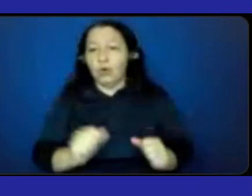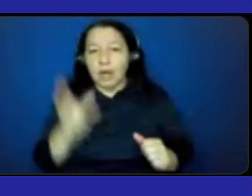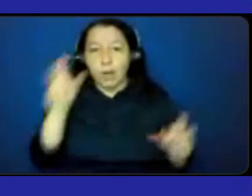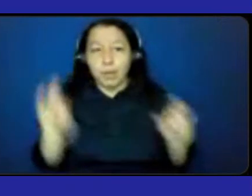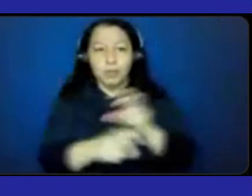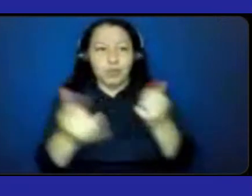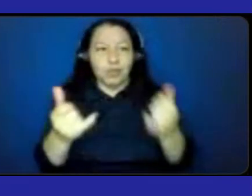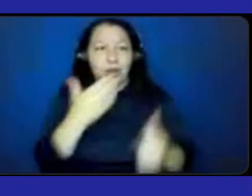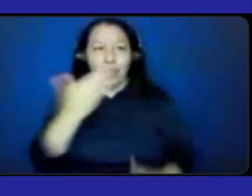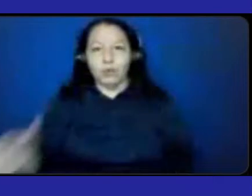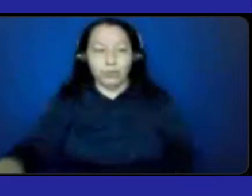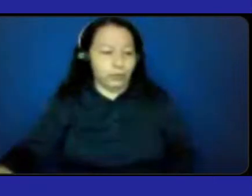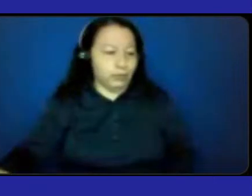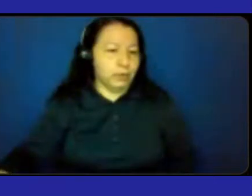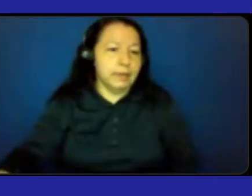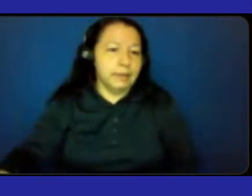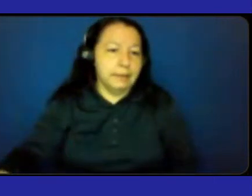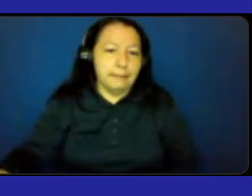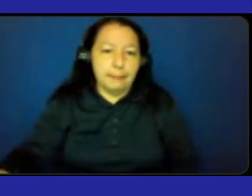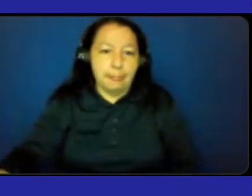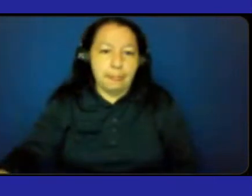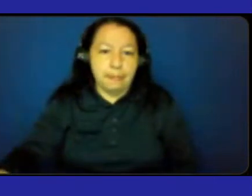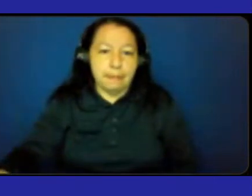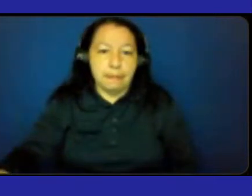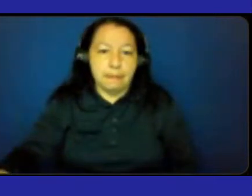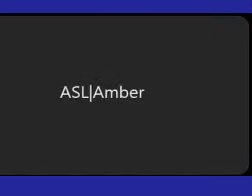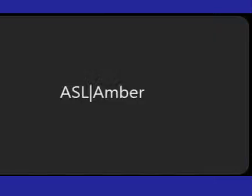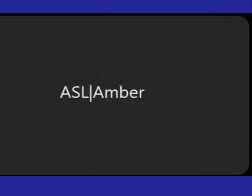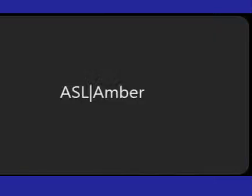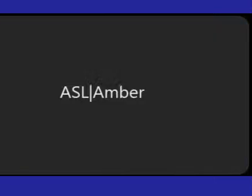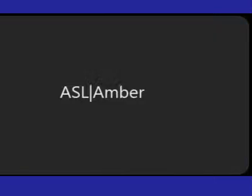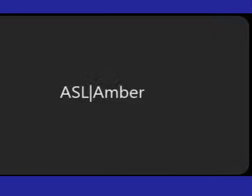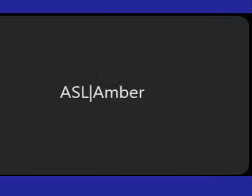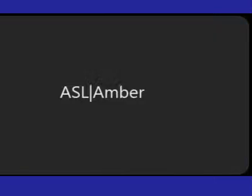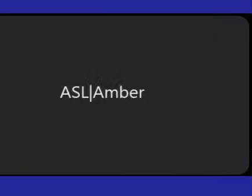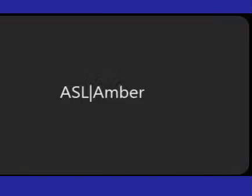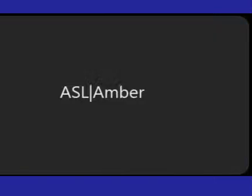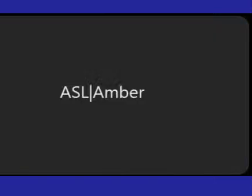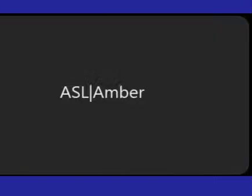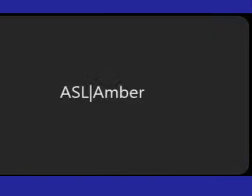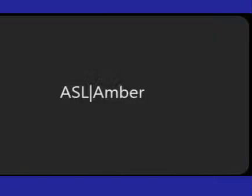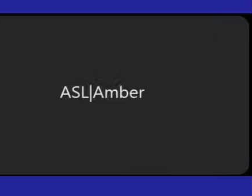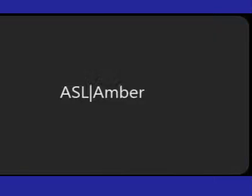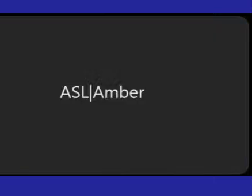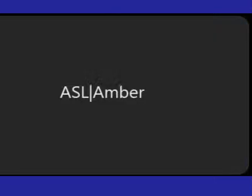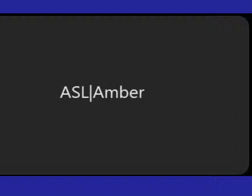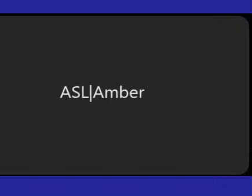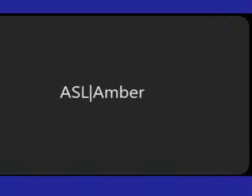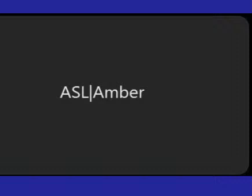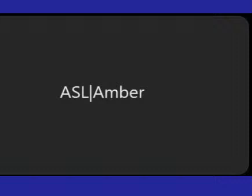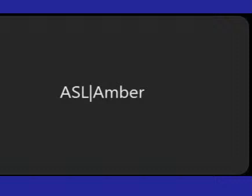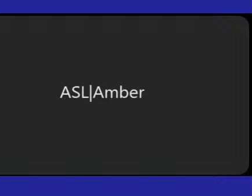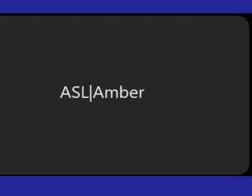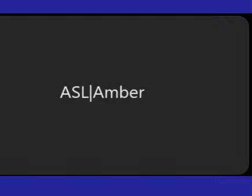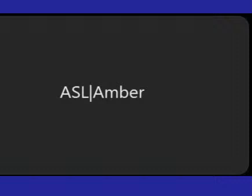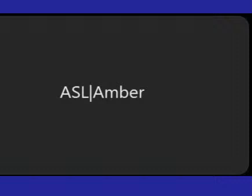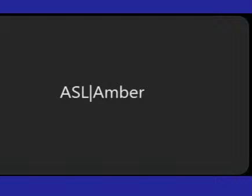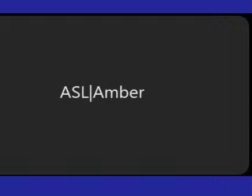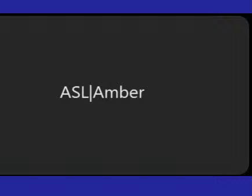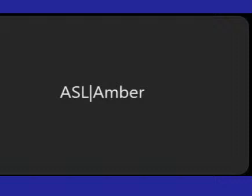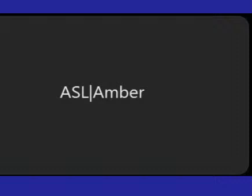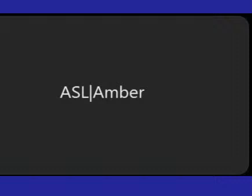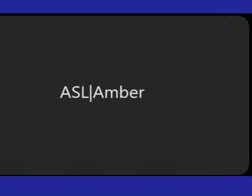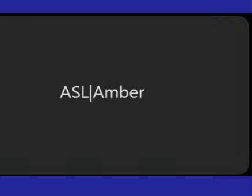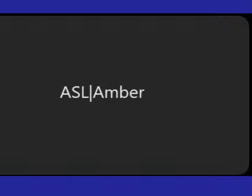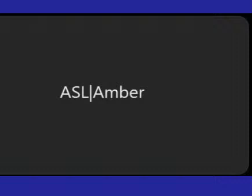availability and ramp-up timeline. Like testing, the timeliness here is critical. Test and Trace previously worked with one of these vendors, QED,